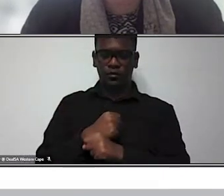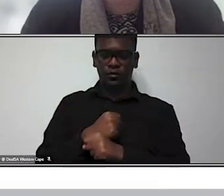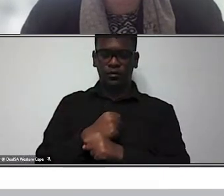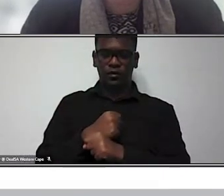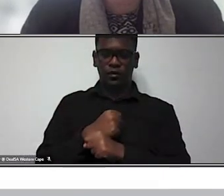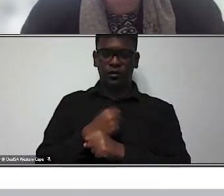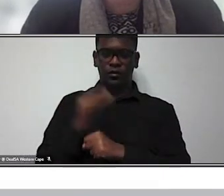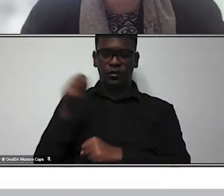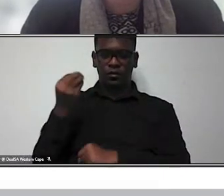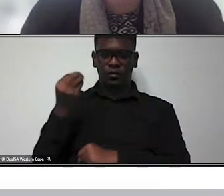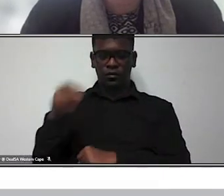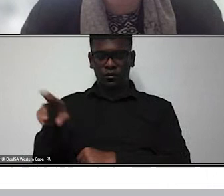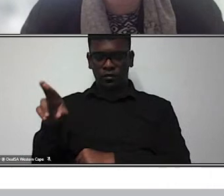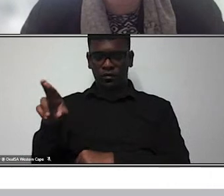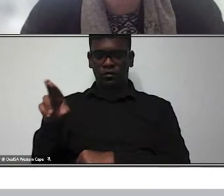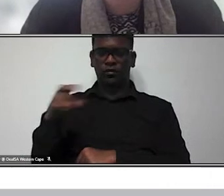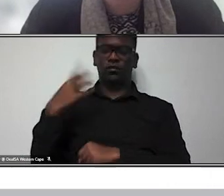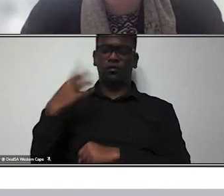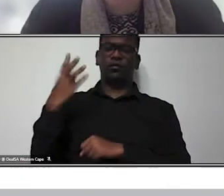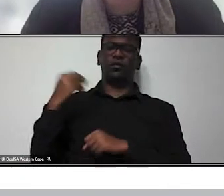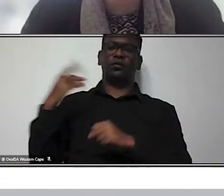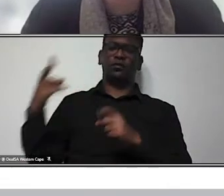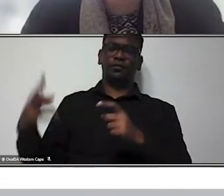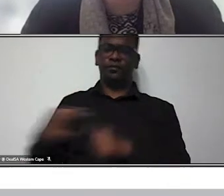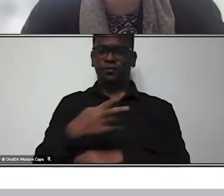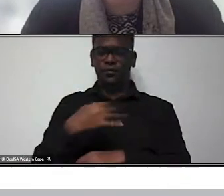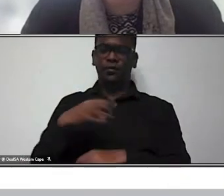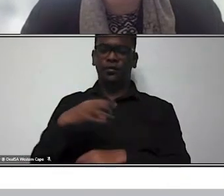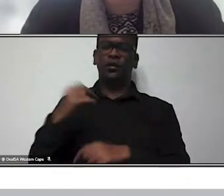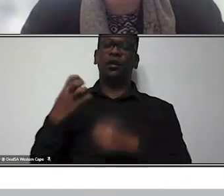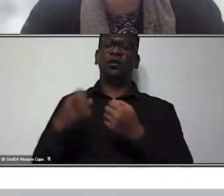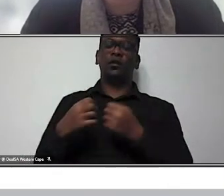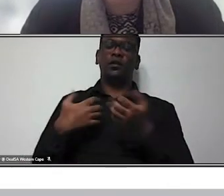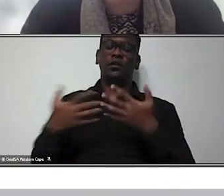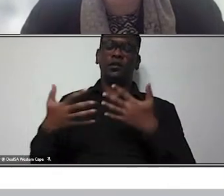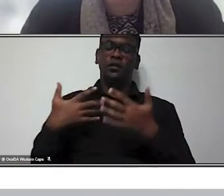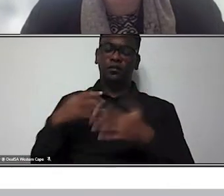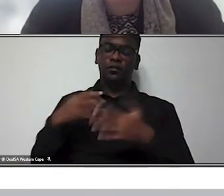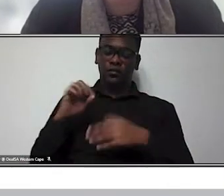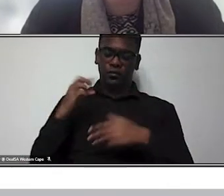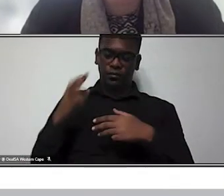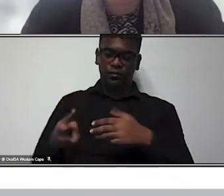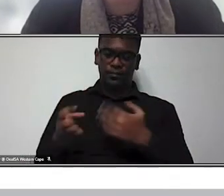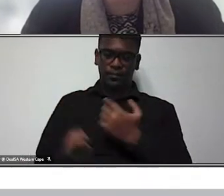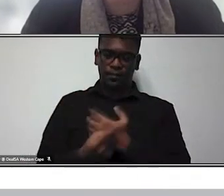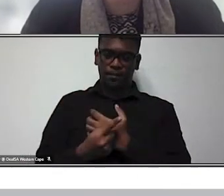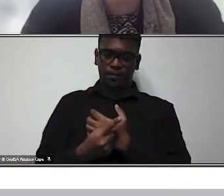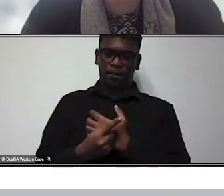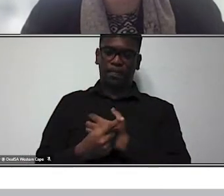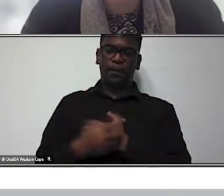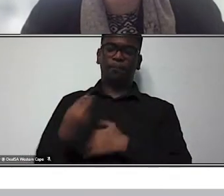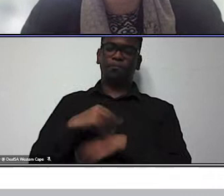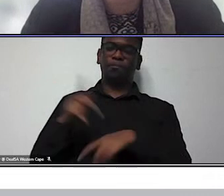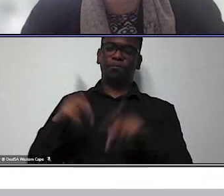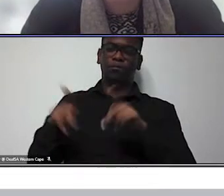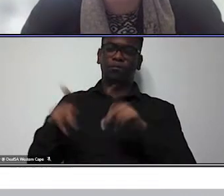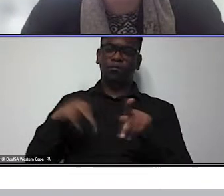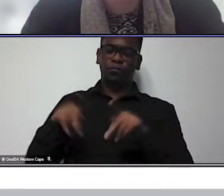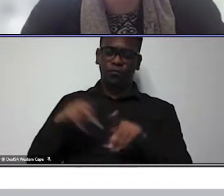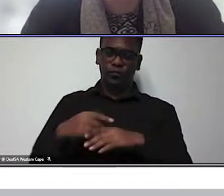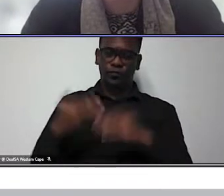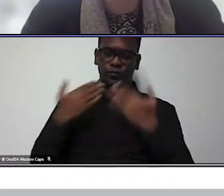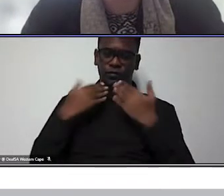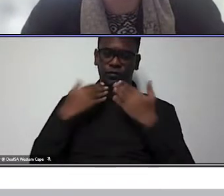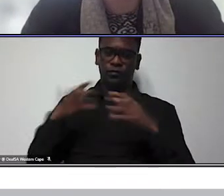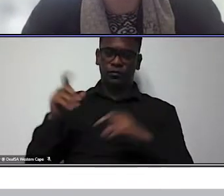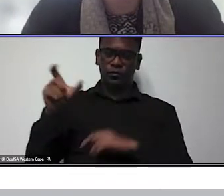you know, get cuts. But there is actually something that will actually happen to all those individuals actually in those categories. Thanks, Chair.